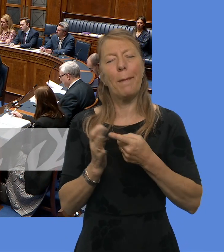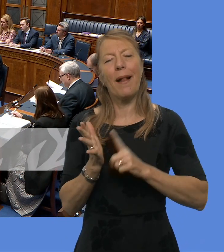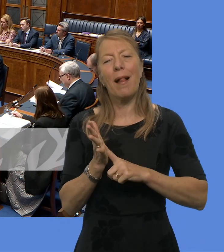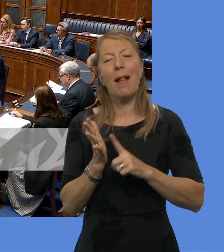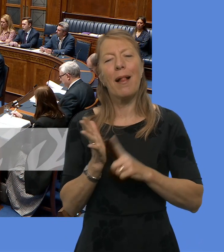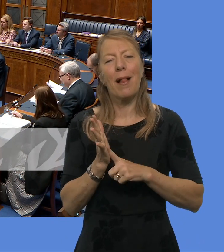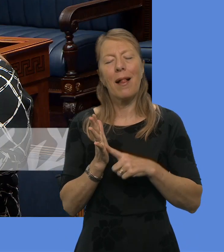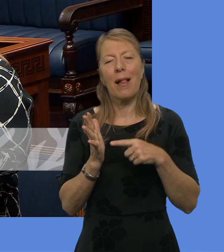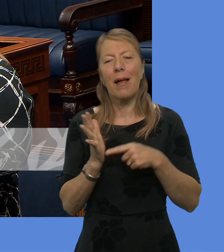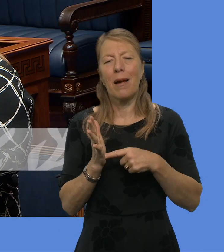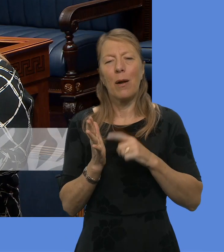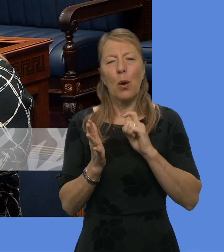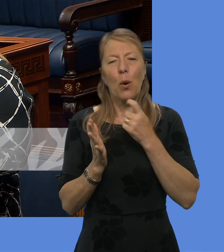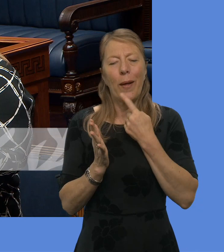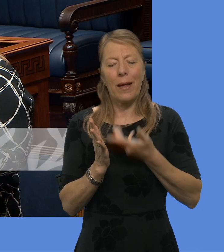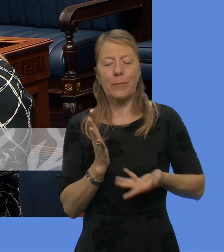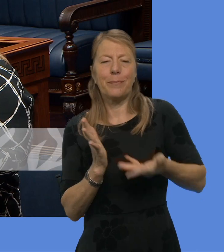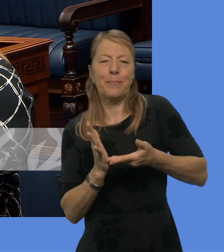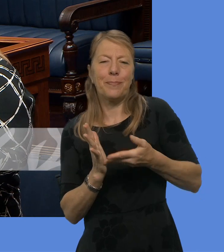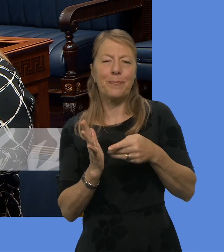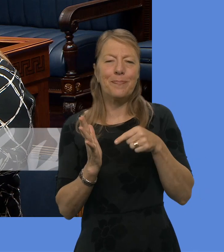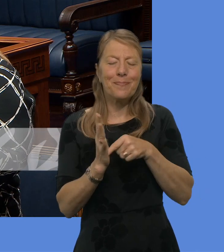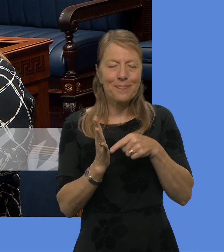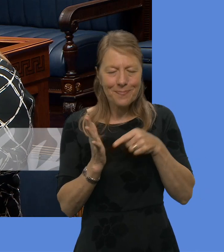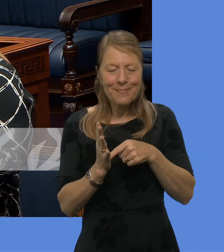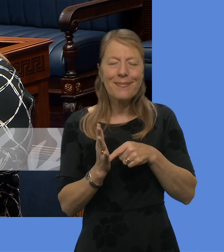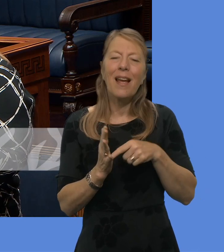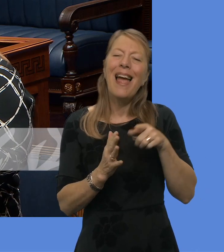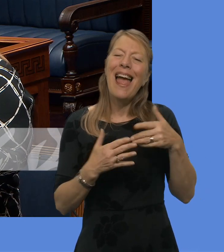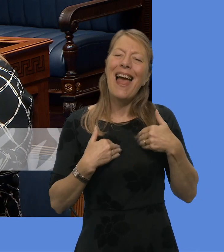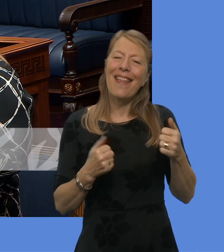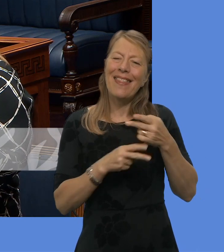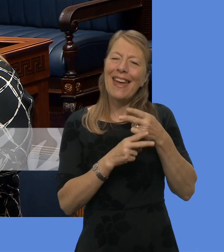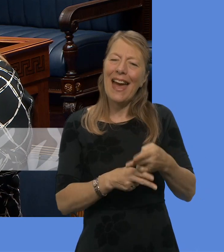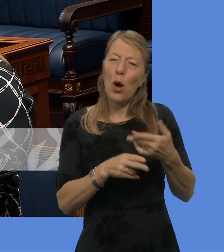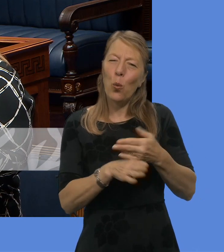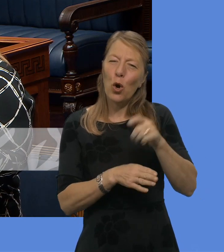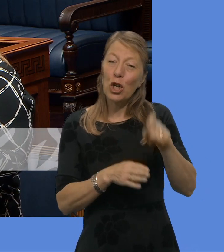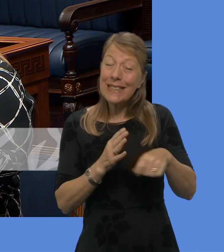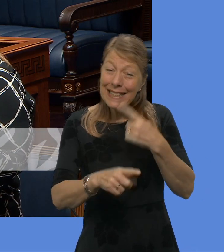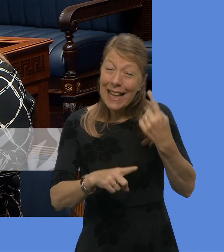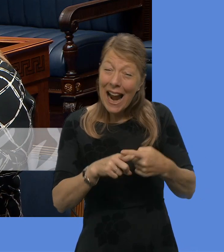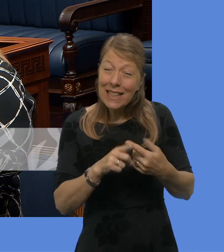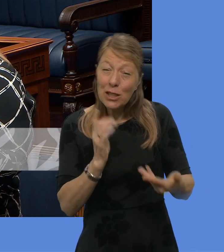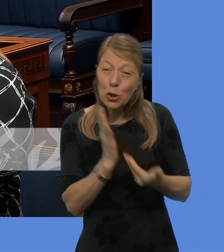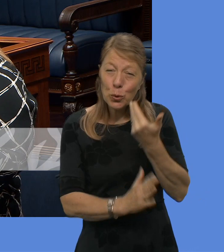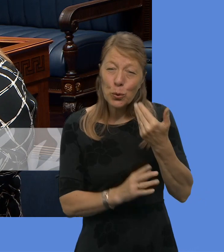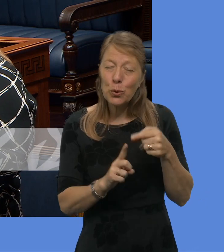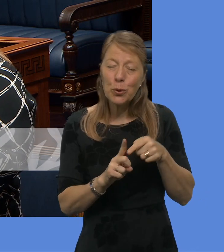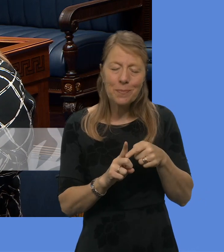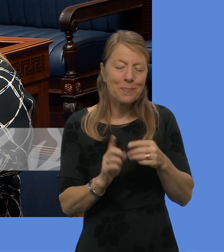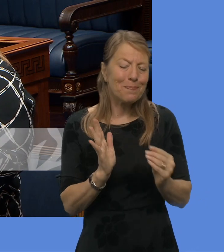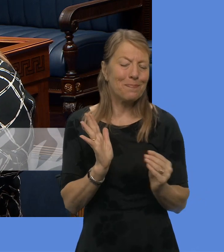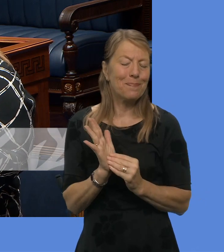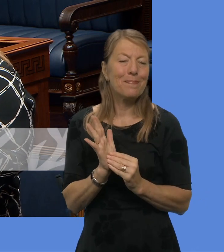aggravating factor for attacks on healthcare workers. I actually referenced that, I think, earlier in the debate that we were having, and I will go on to